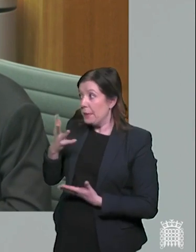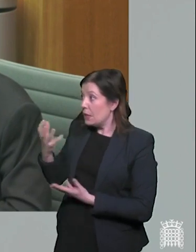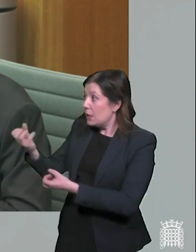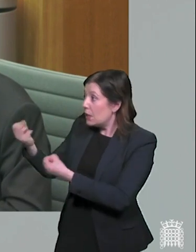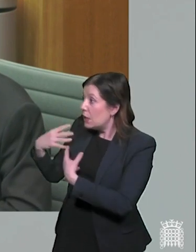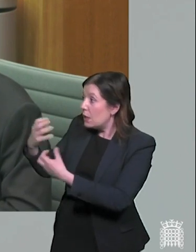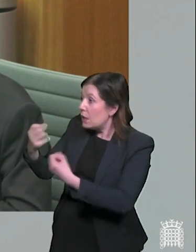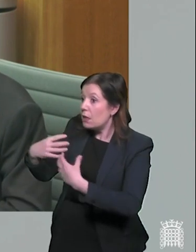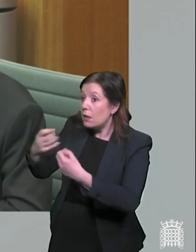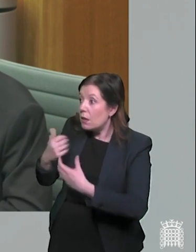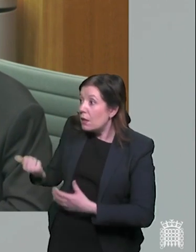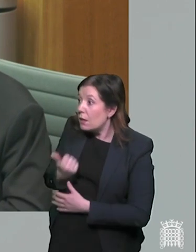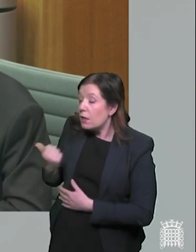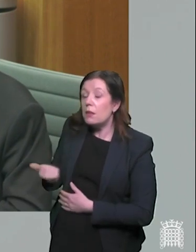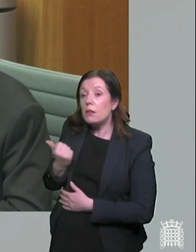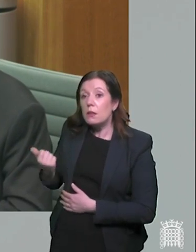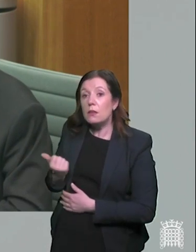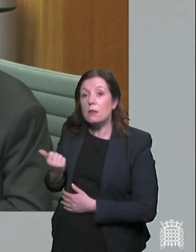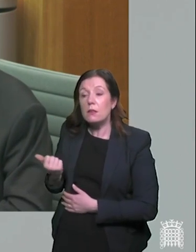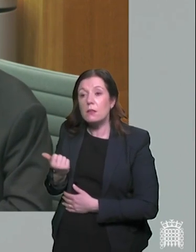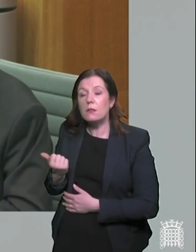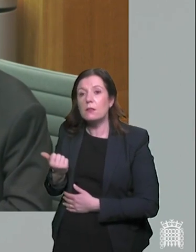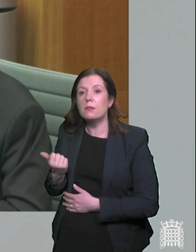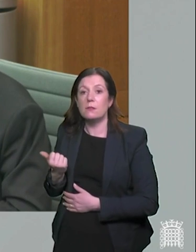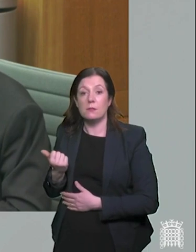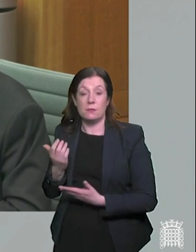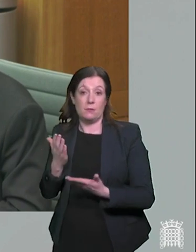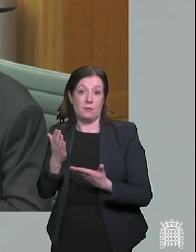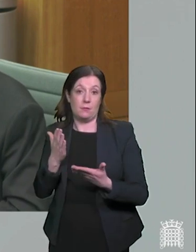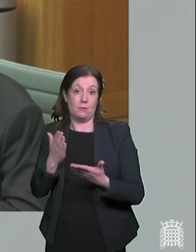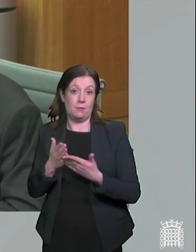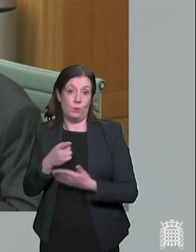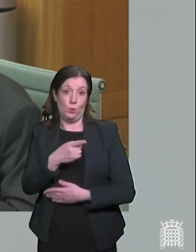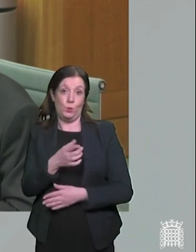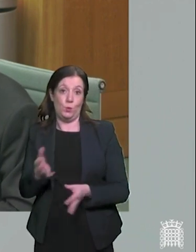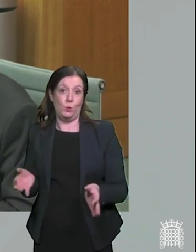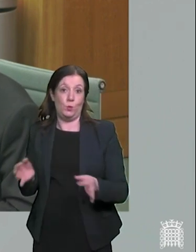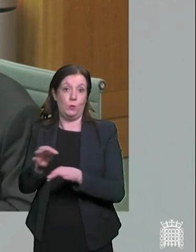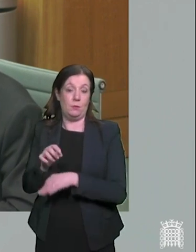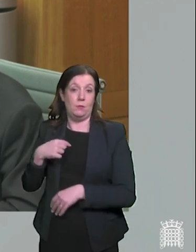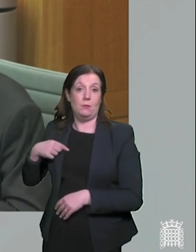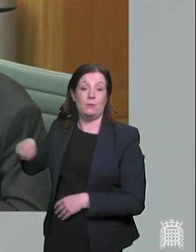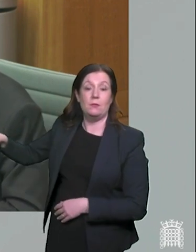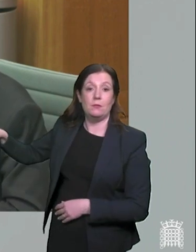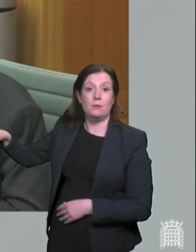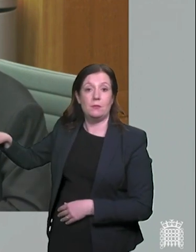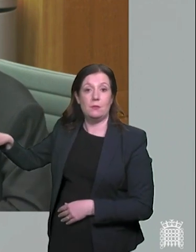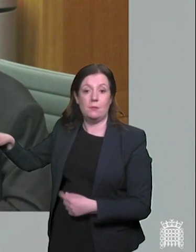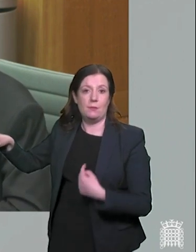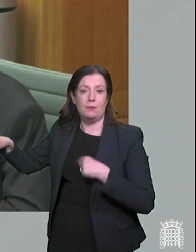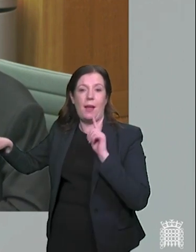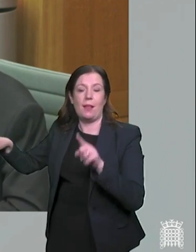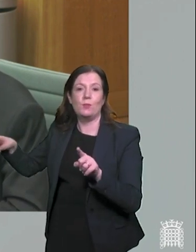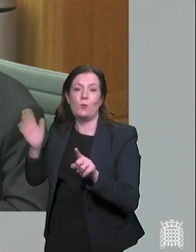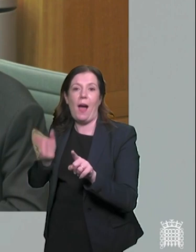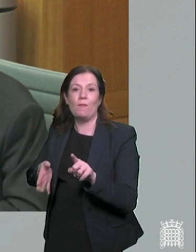received as, and forgive me, as a deflection mechanism to prevent having to answer questions